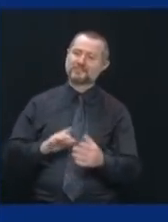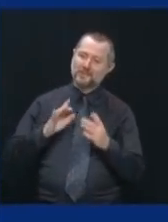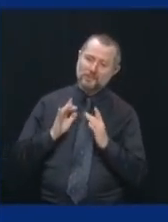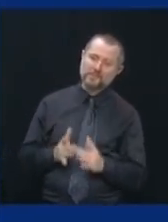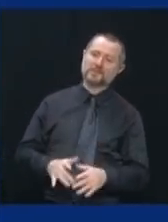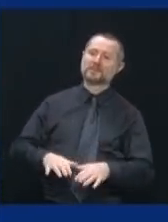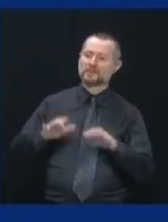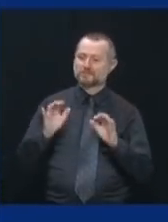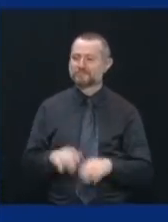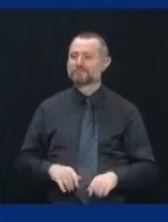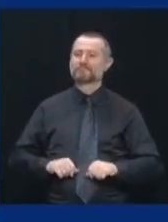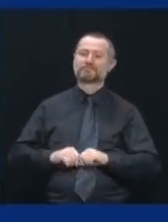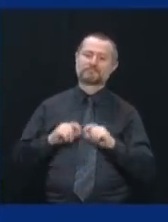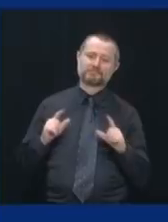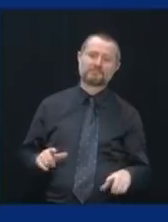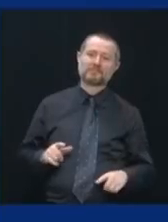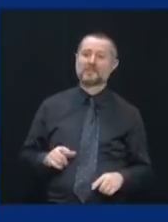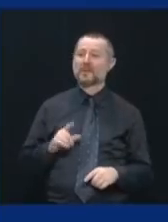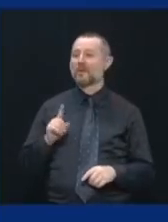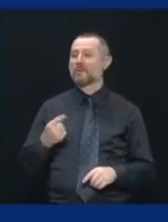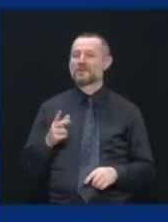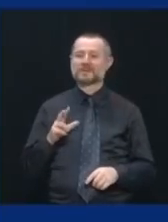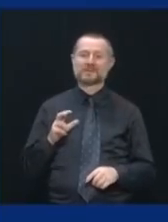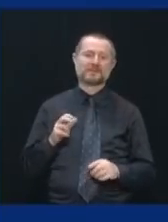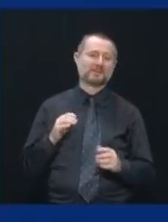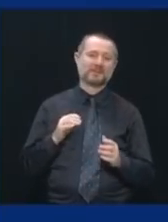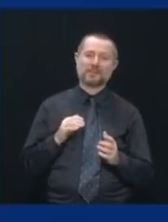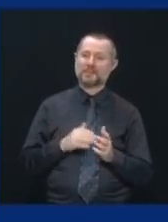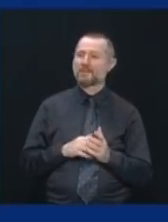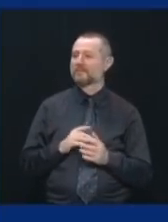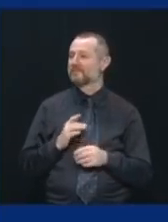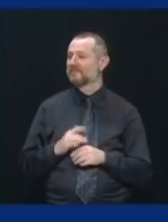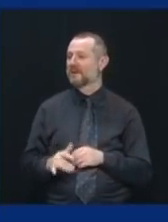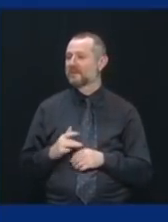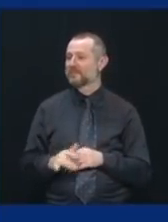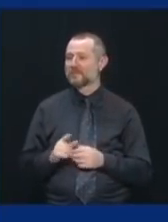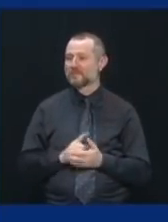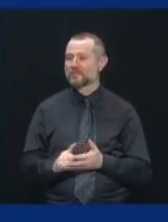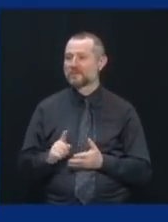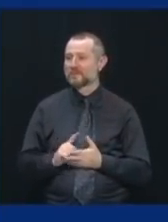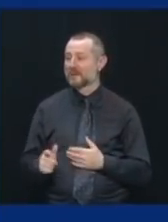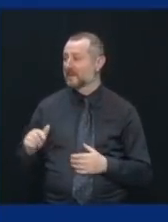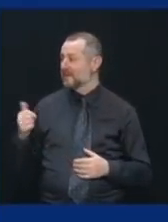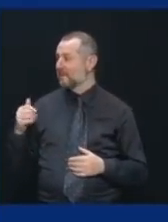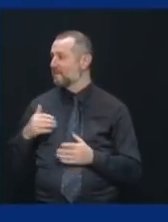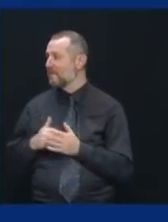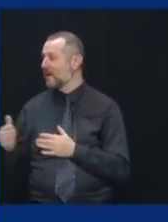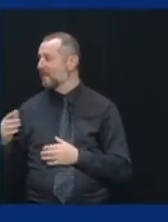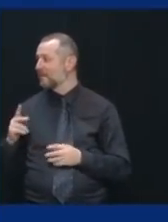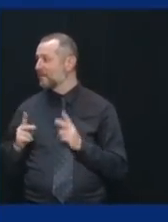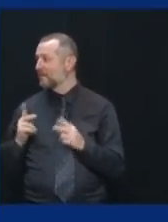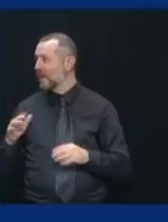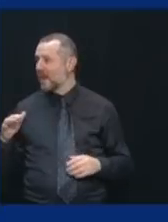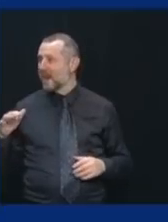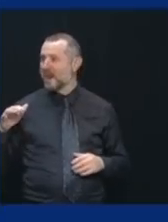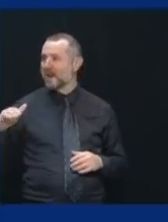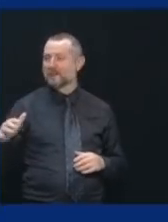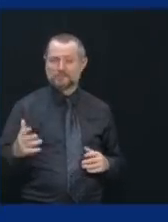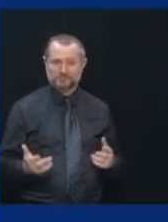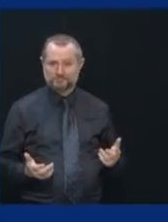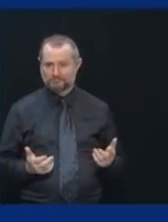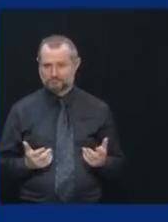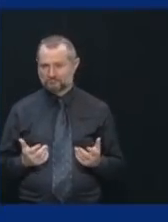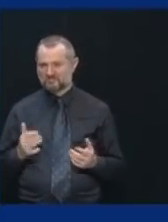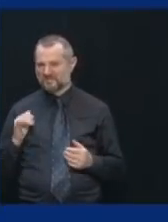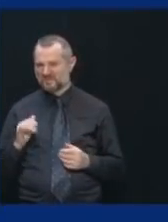there are only 300,000 doses and 10 million people chasing the 300,000 doses. That's the